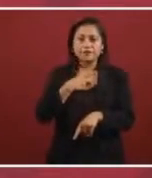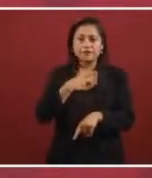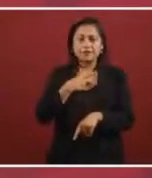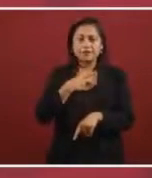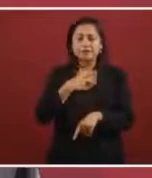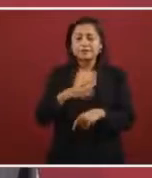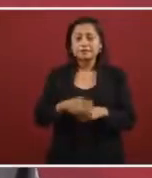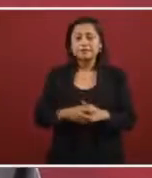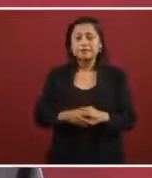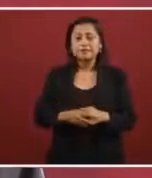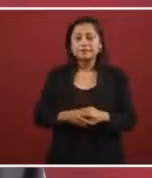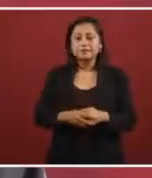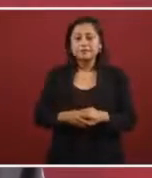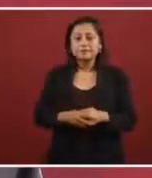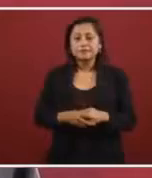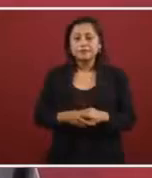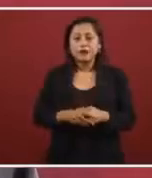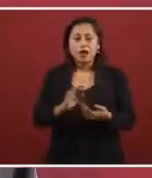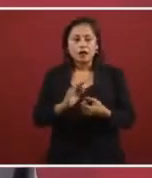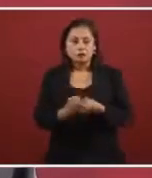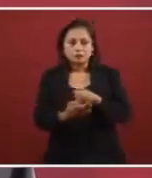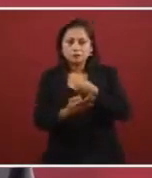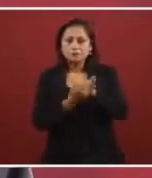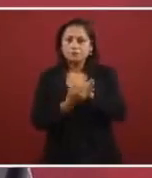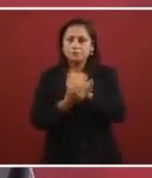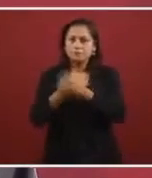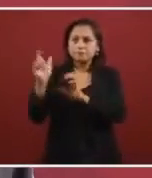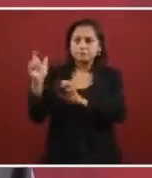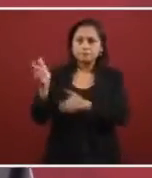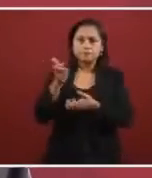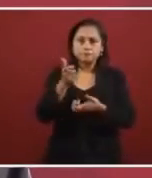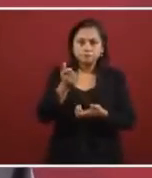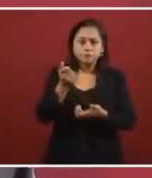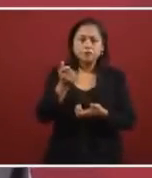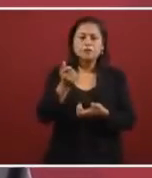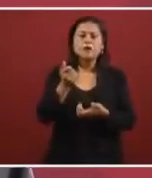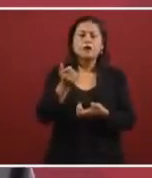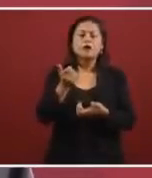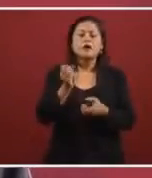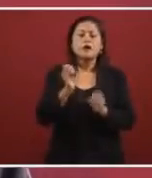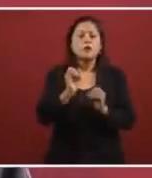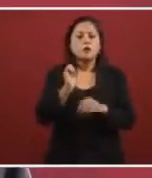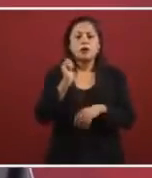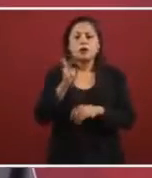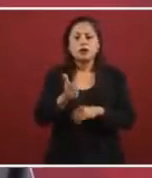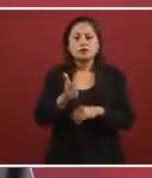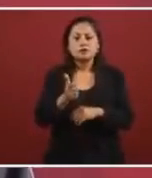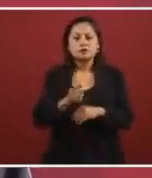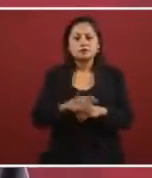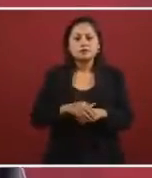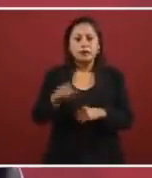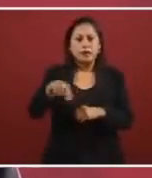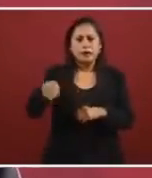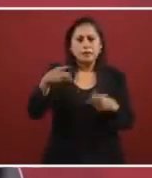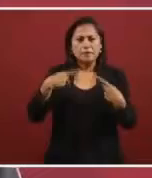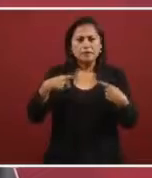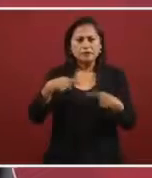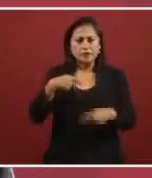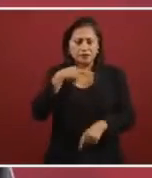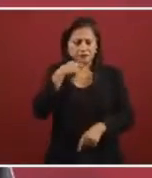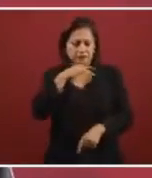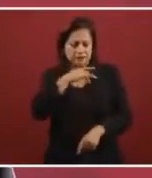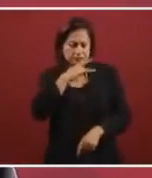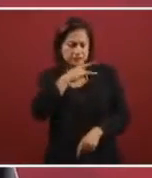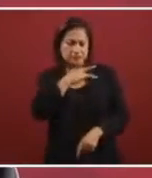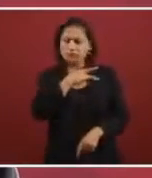si if va a haber garantías a if las there's inversiones, guarantees to investments. No, they don't ask me none of that. dudando de eso. They don't even Ya doubt saben that.